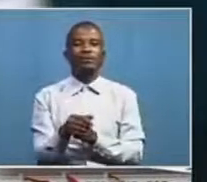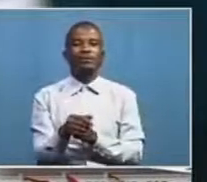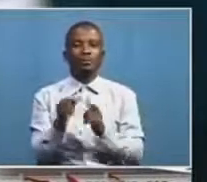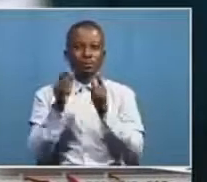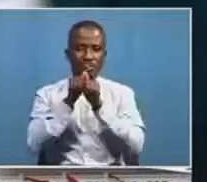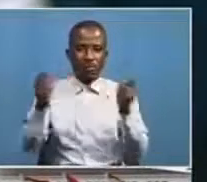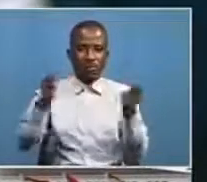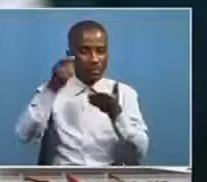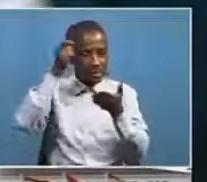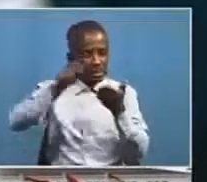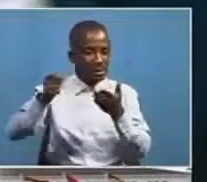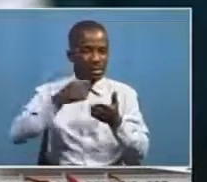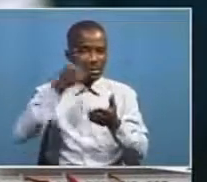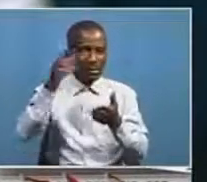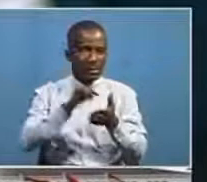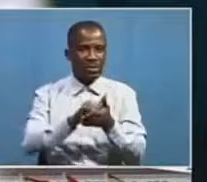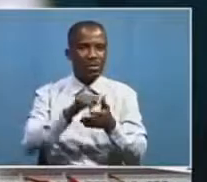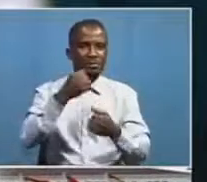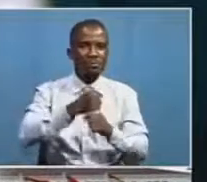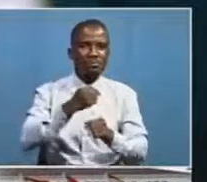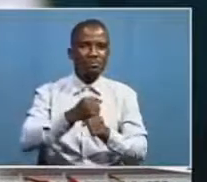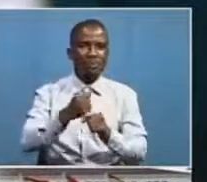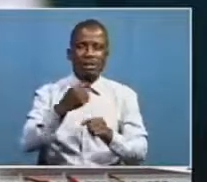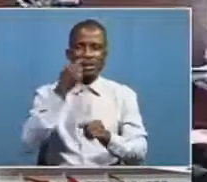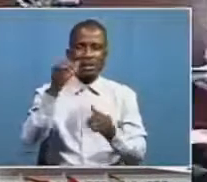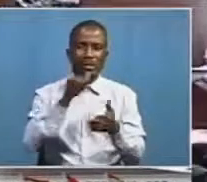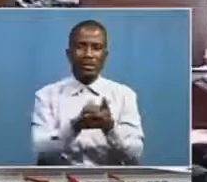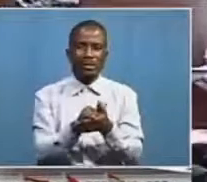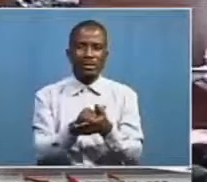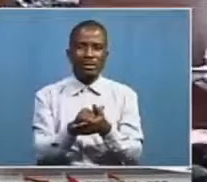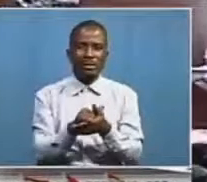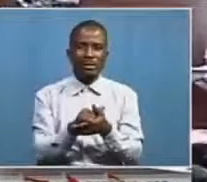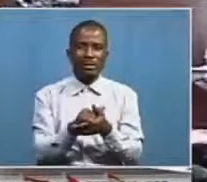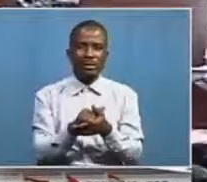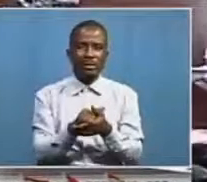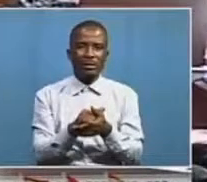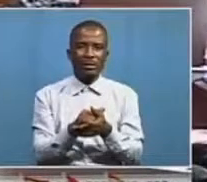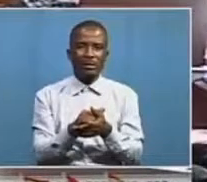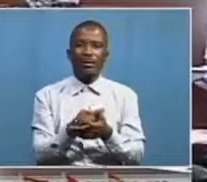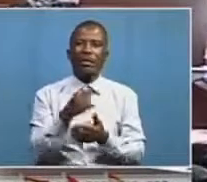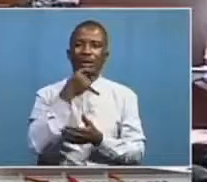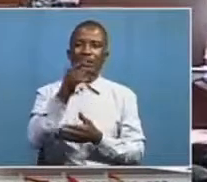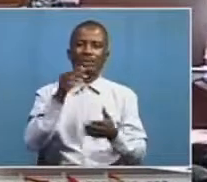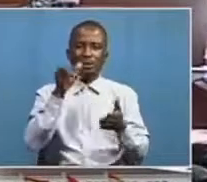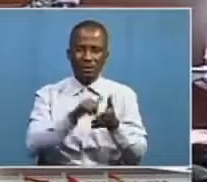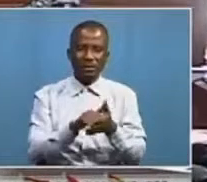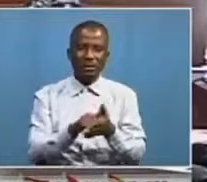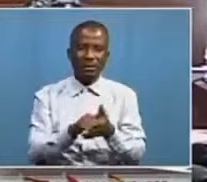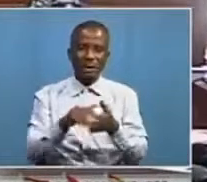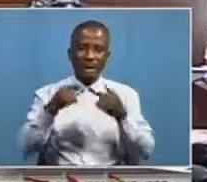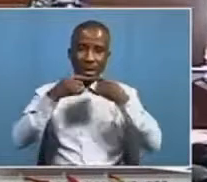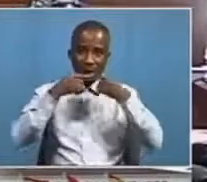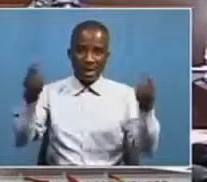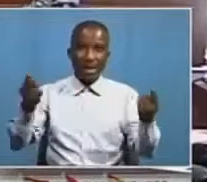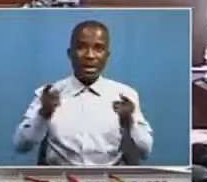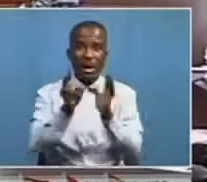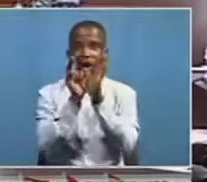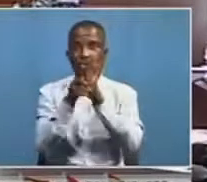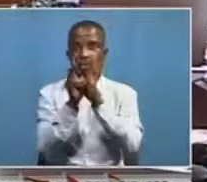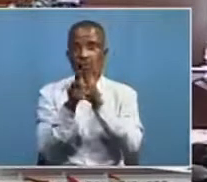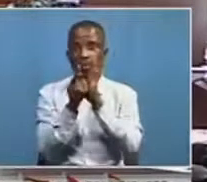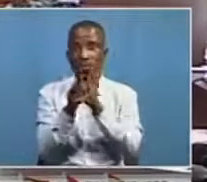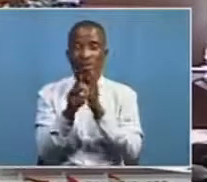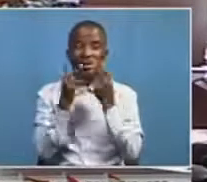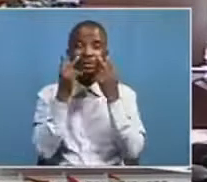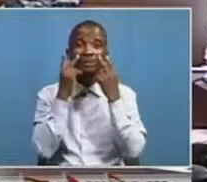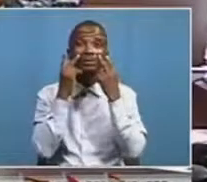of the cross-examination is reproduced below. Question. I am saying that from the declaration in the video clip